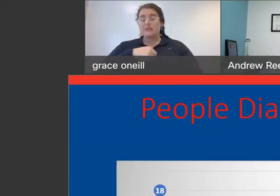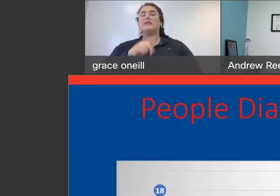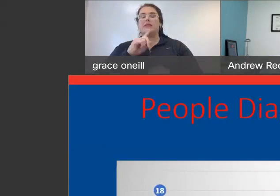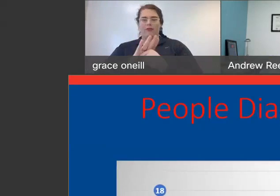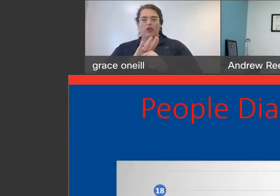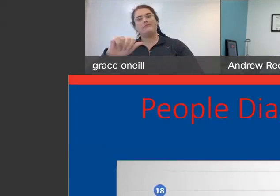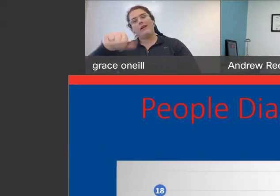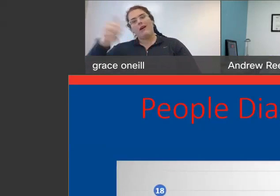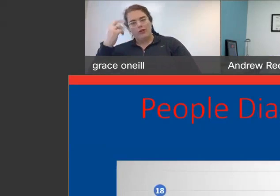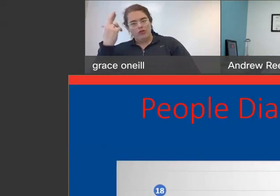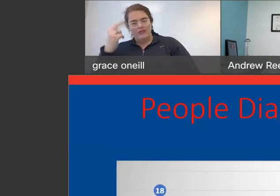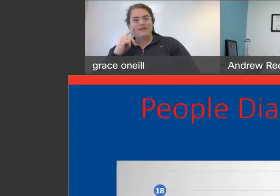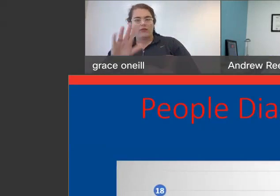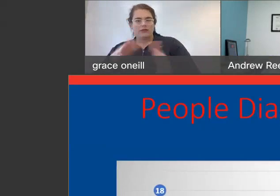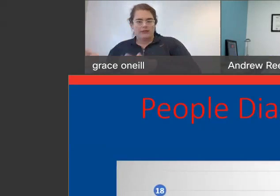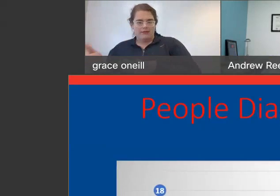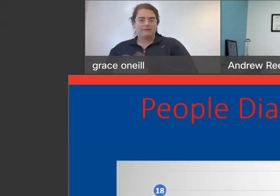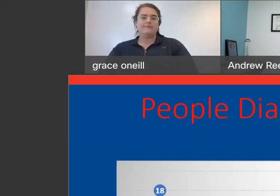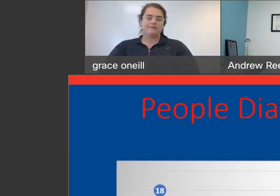deaths.